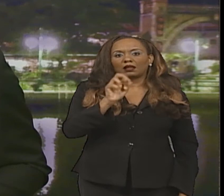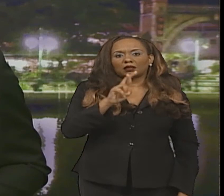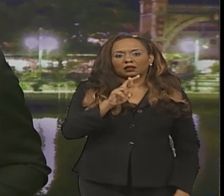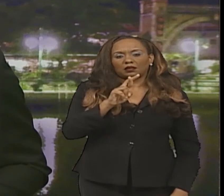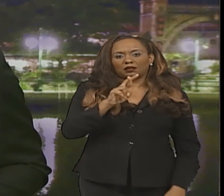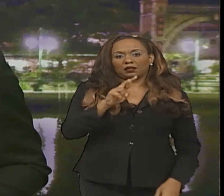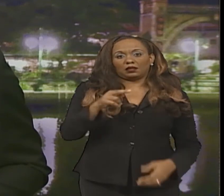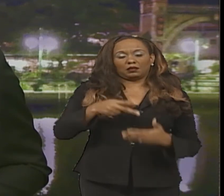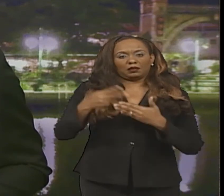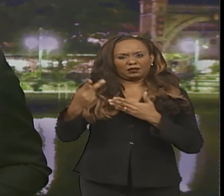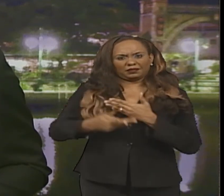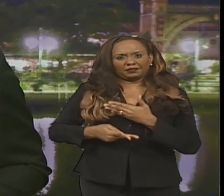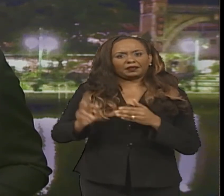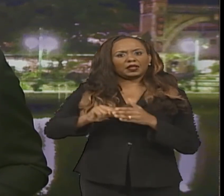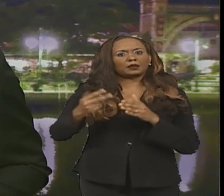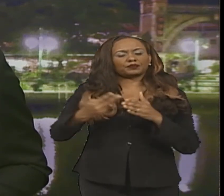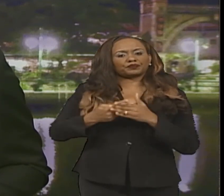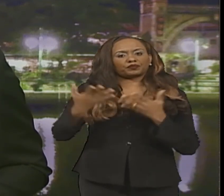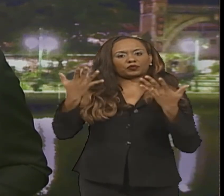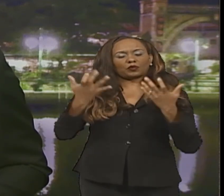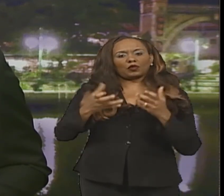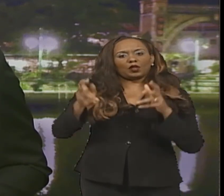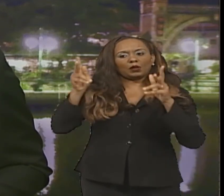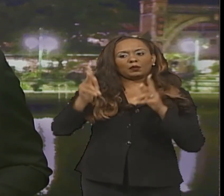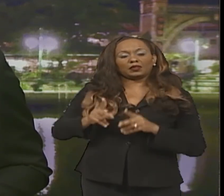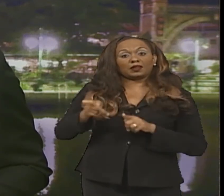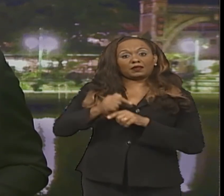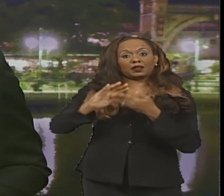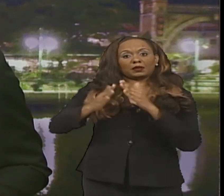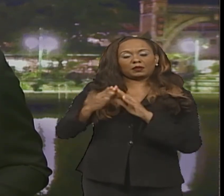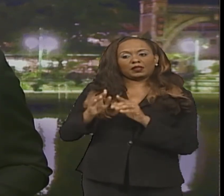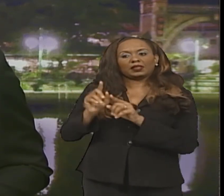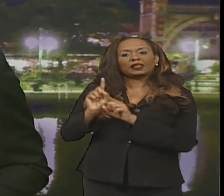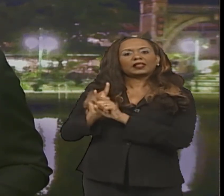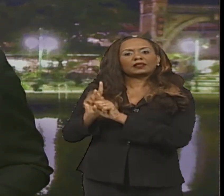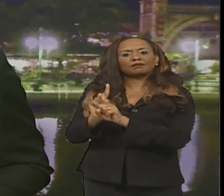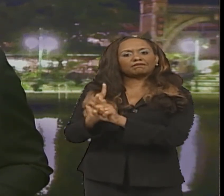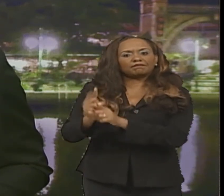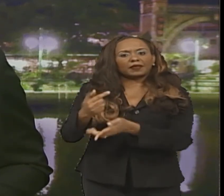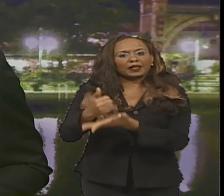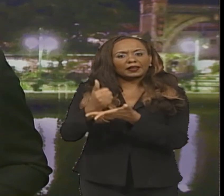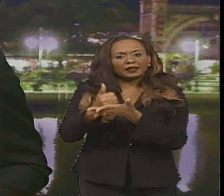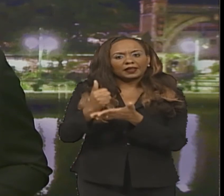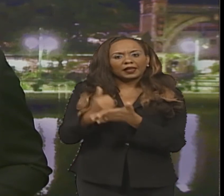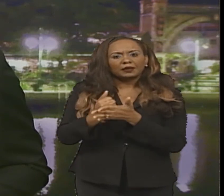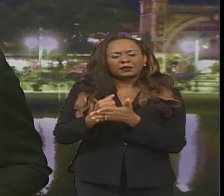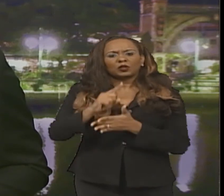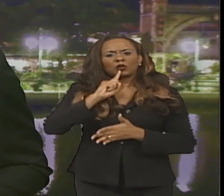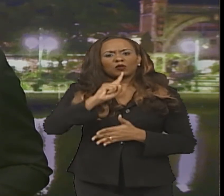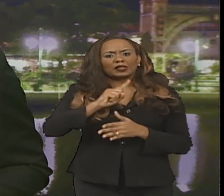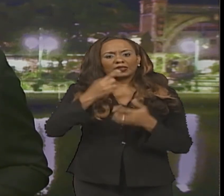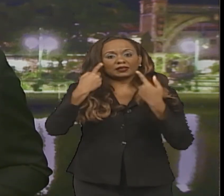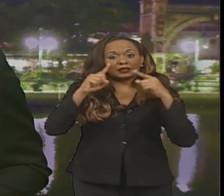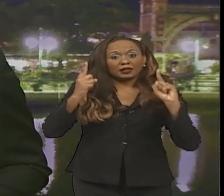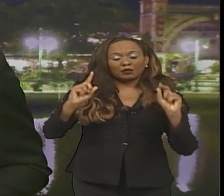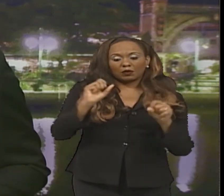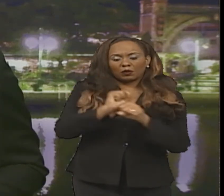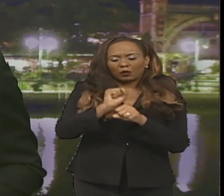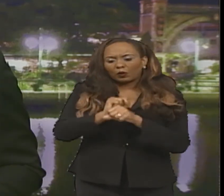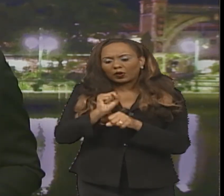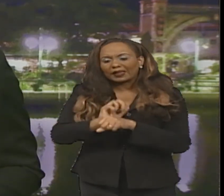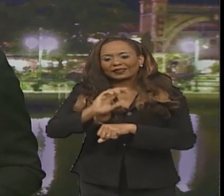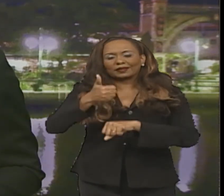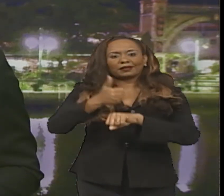who ideally will be an individual either indigenous or closely attached to the community and who also has been successful in some form